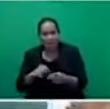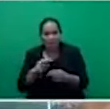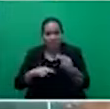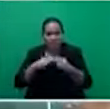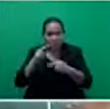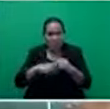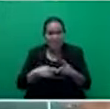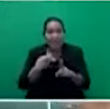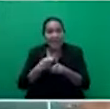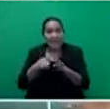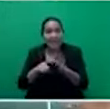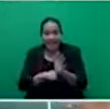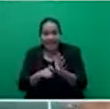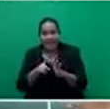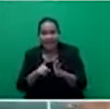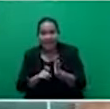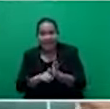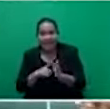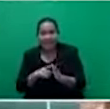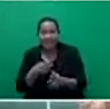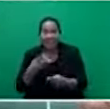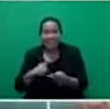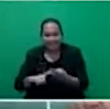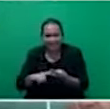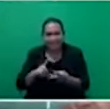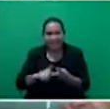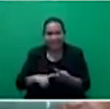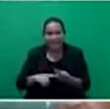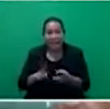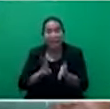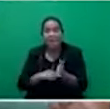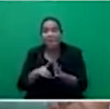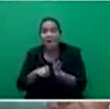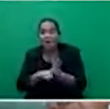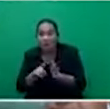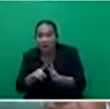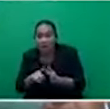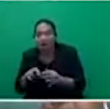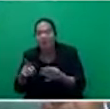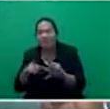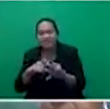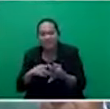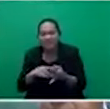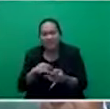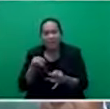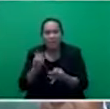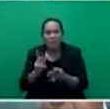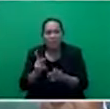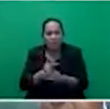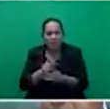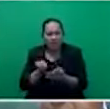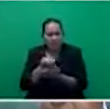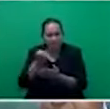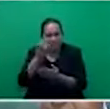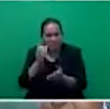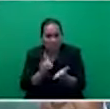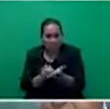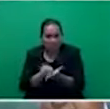Rovono, Manager Social Sector. Mere Dakauni Tambua, Principal Analyst Economic Services. Kiman